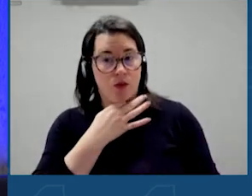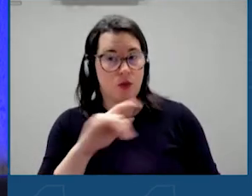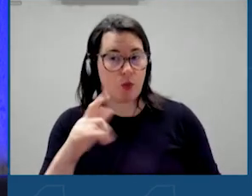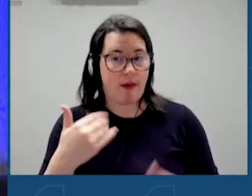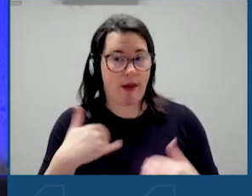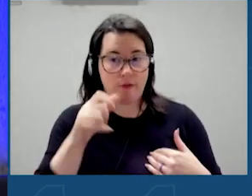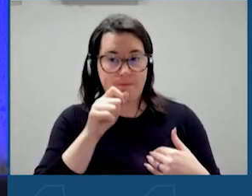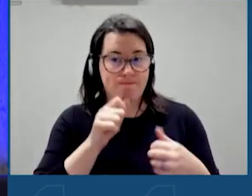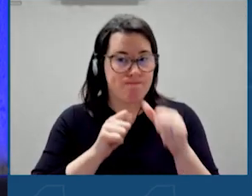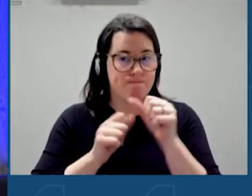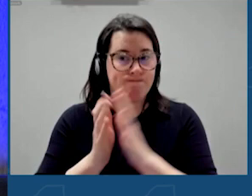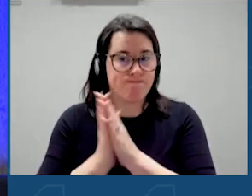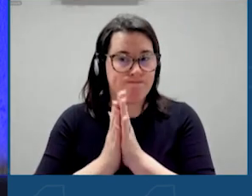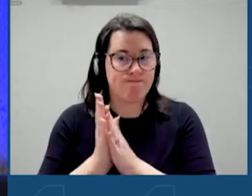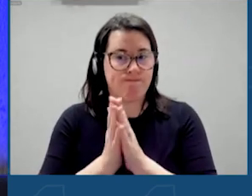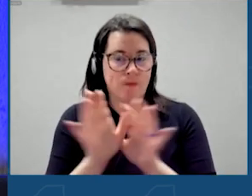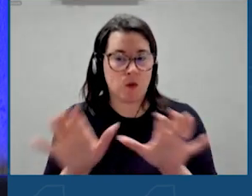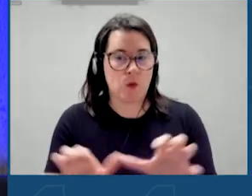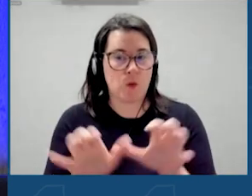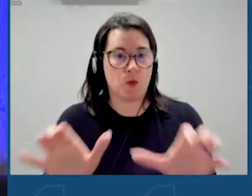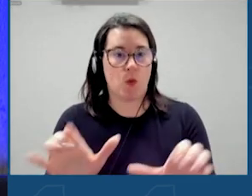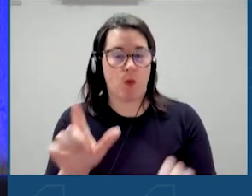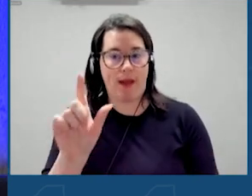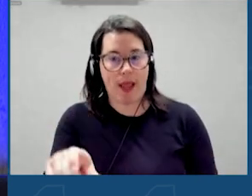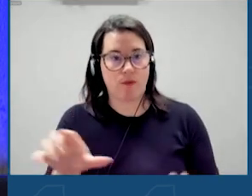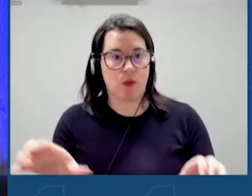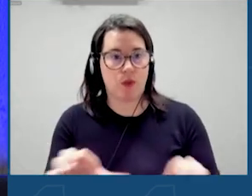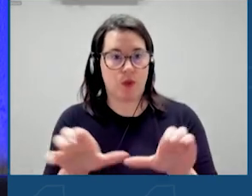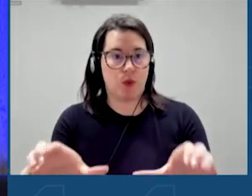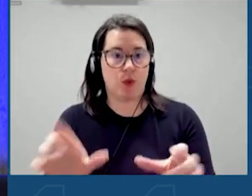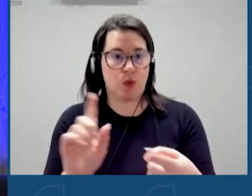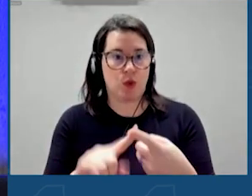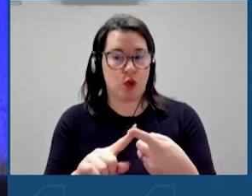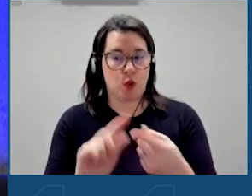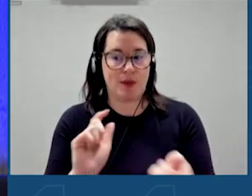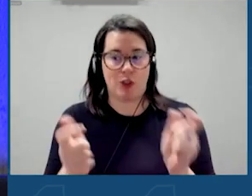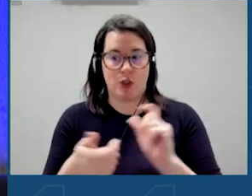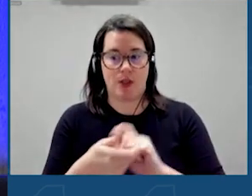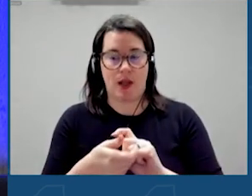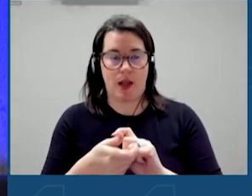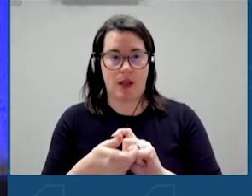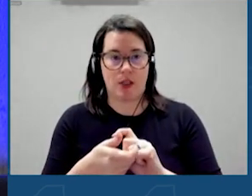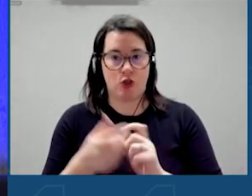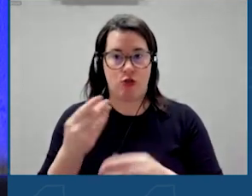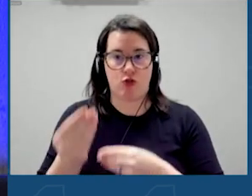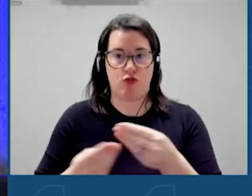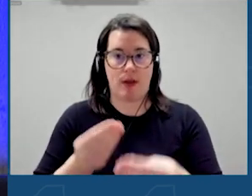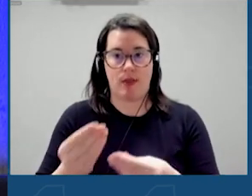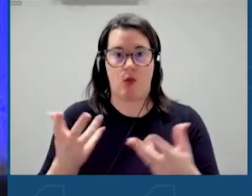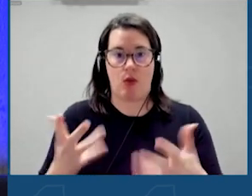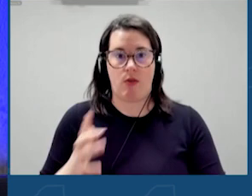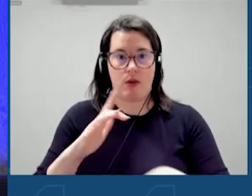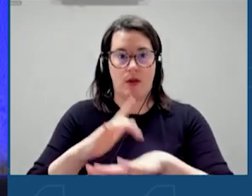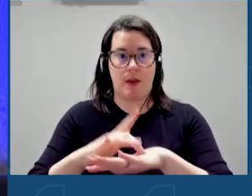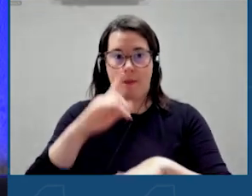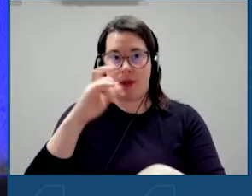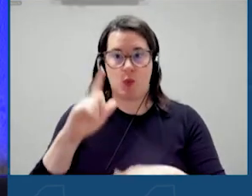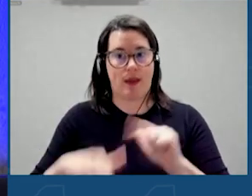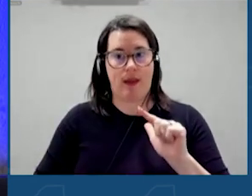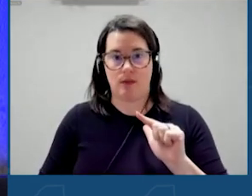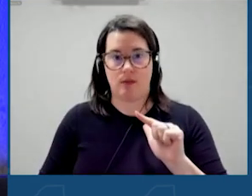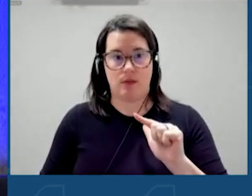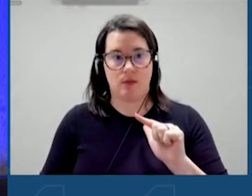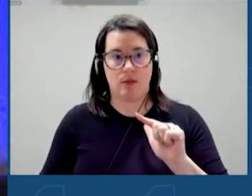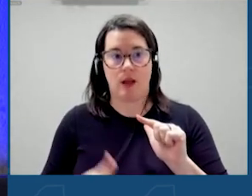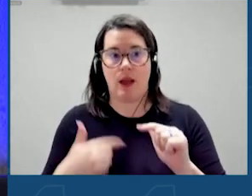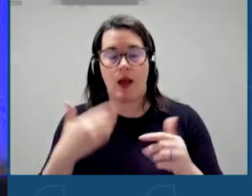guts, to do what has to be done to reverse the trend that we're on, because it's not sustainable? And I